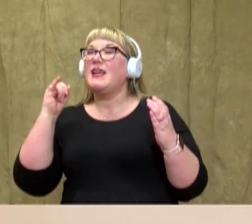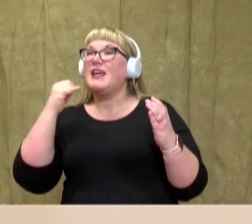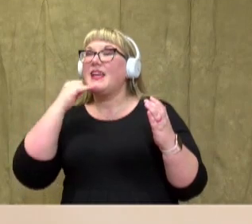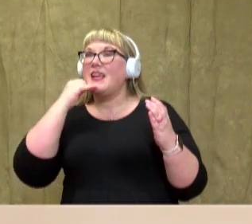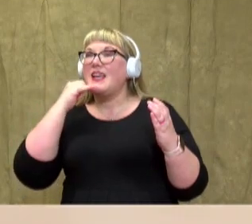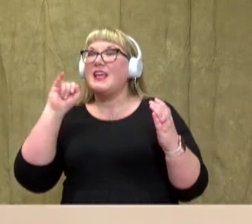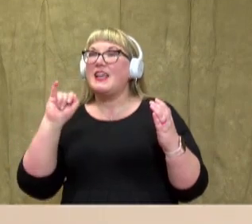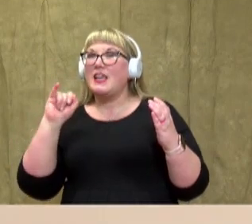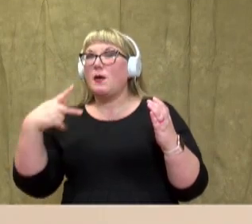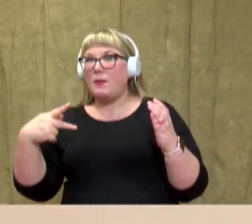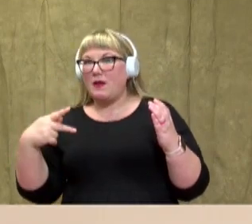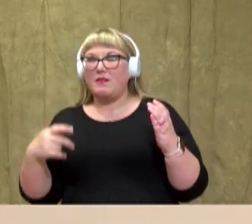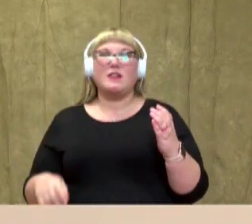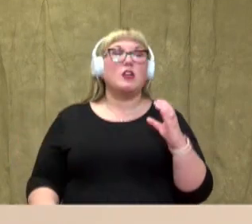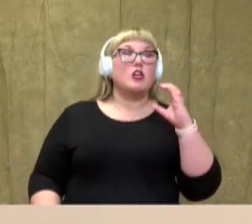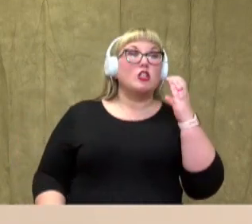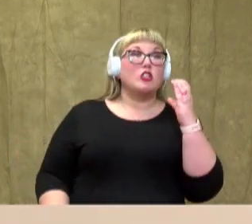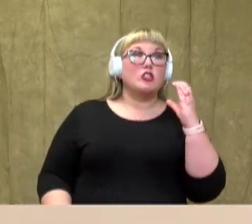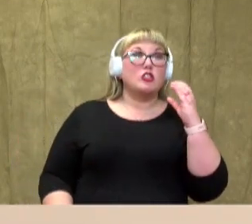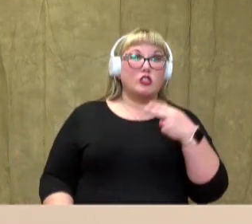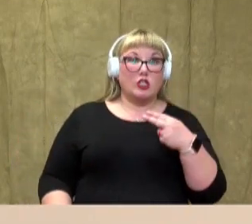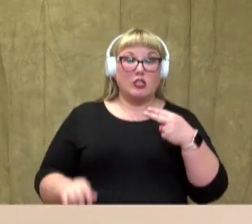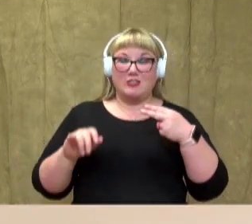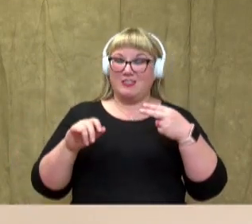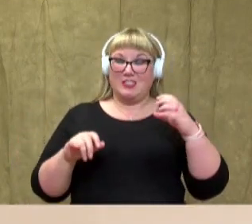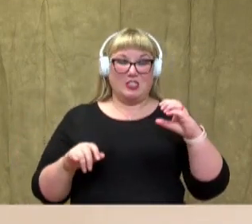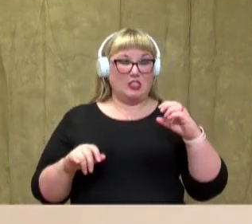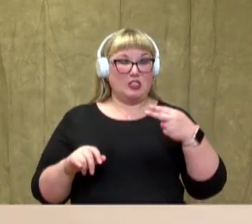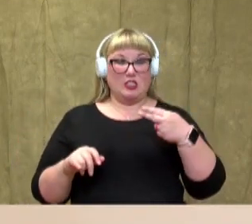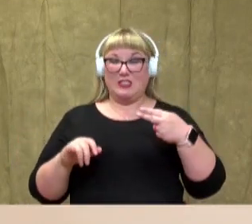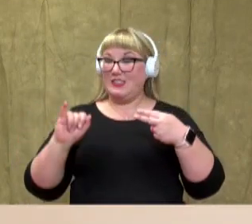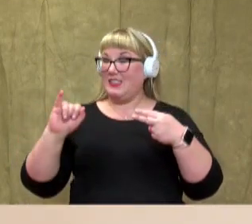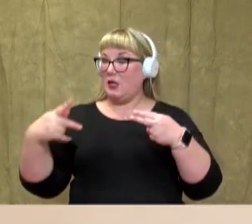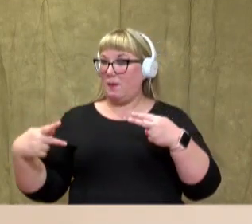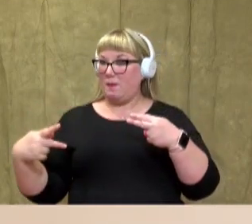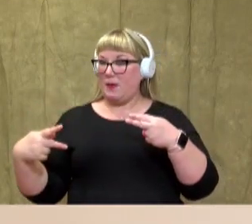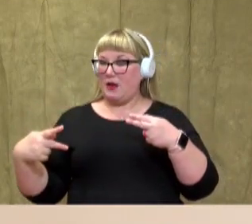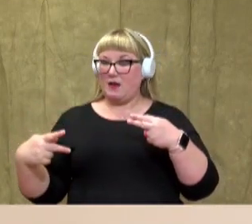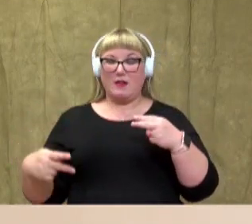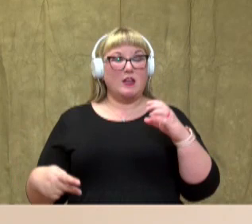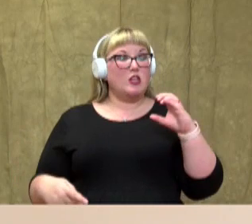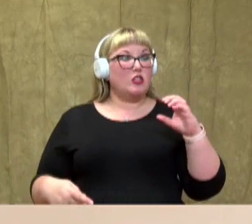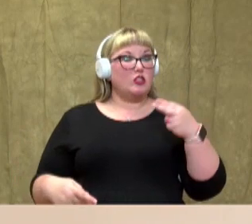start blending them together. We're going to hear a new word. Ch, ip,